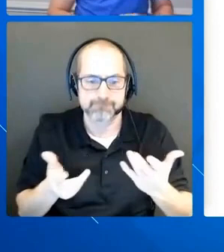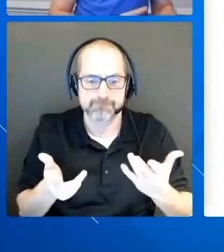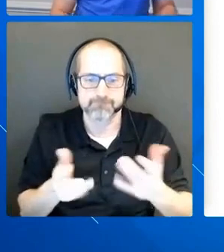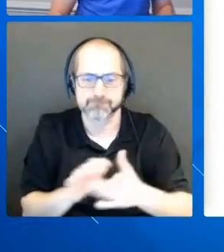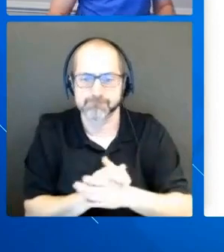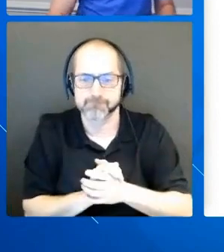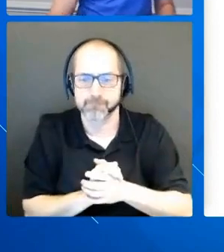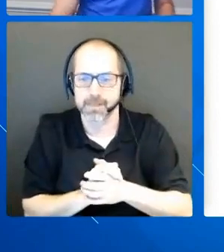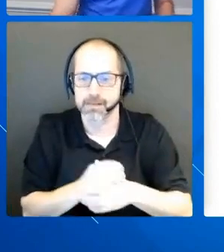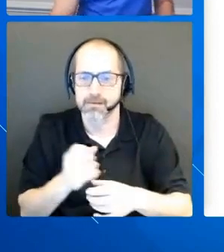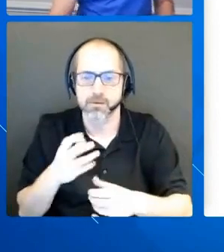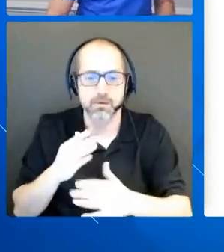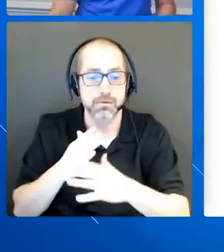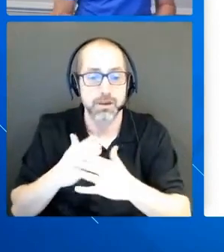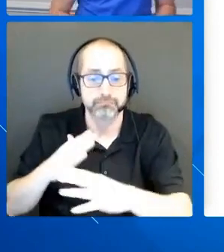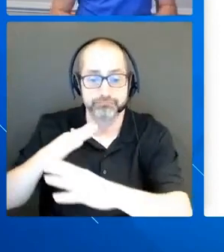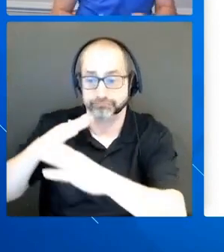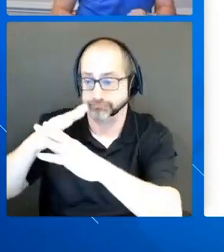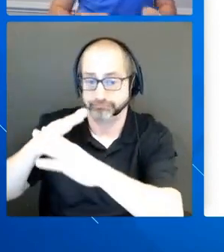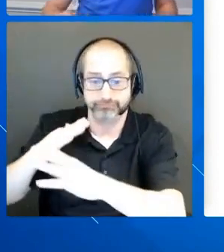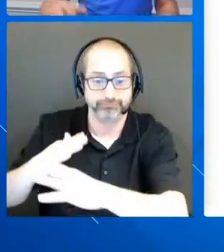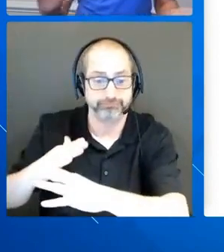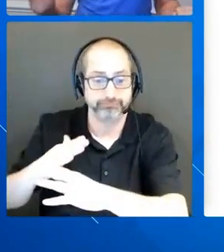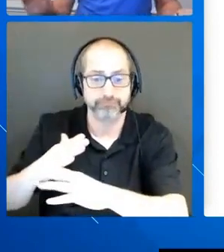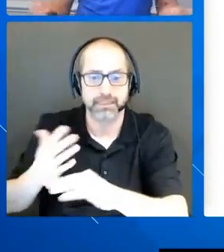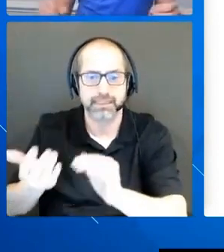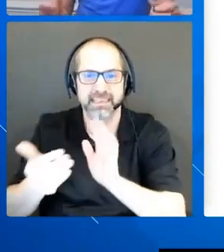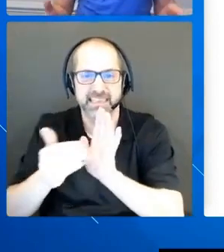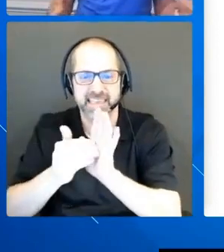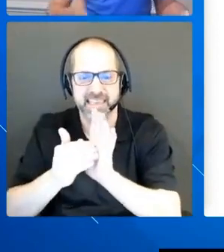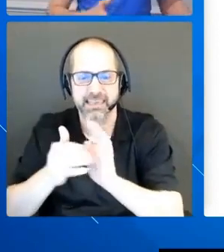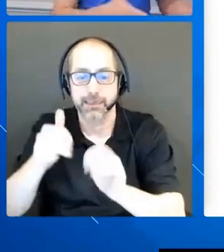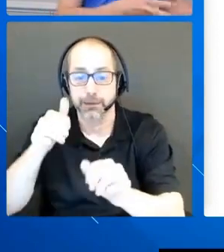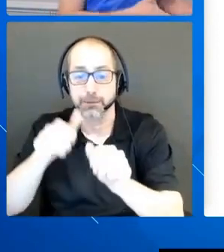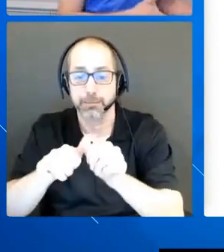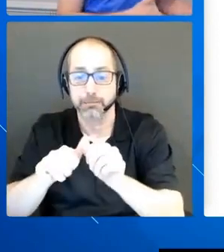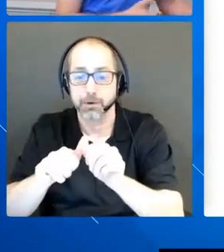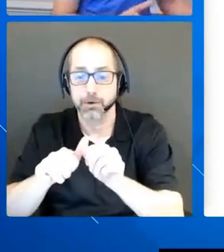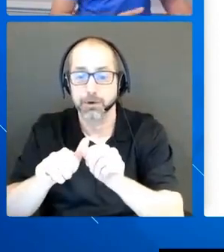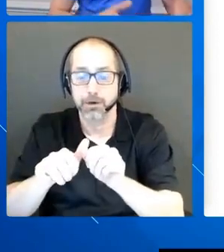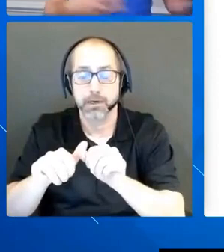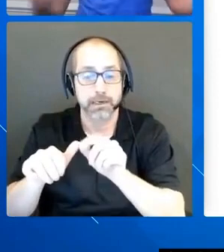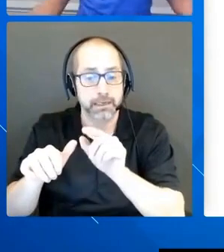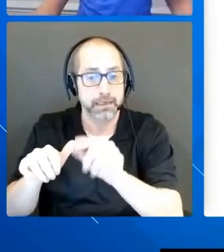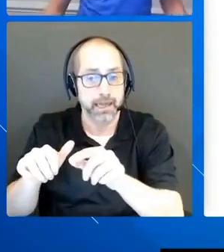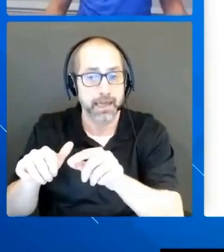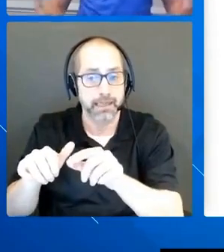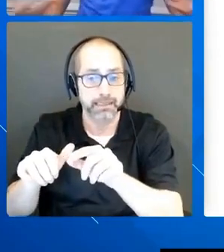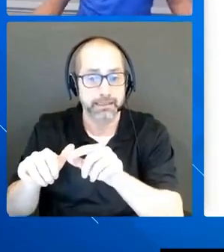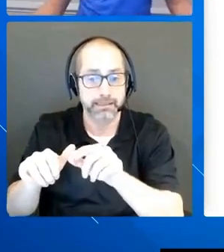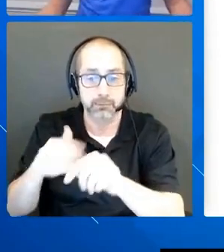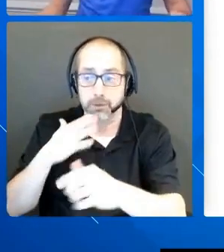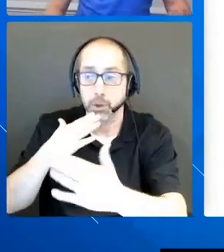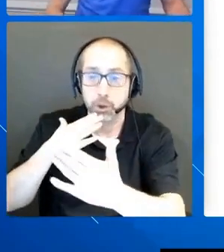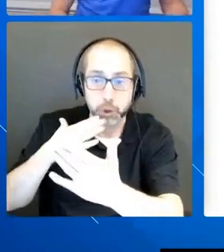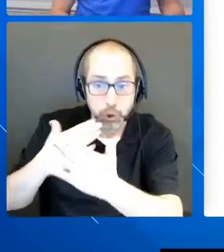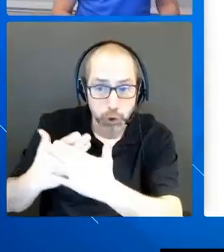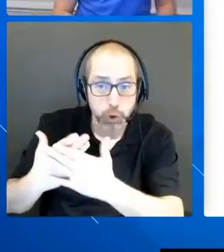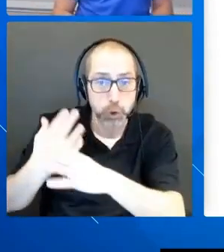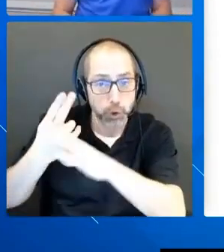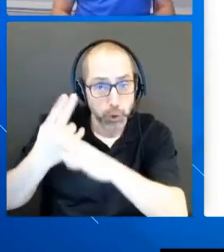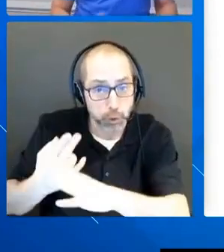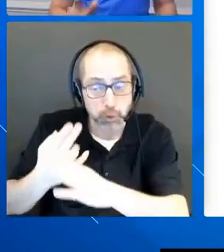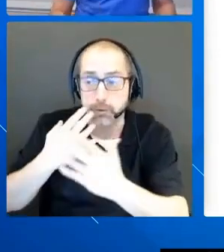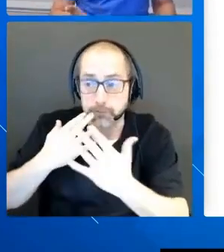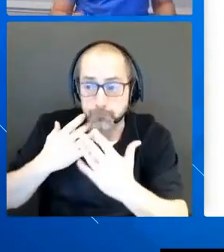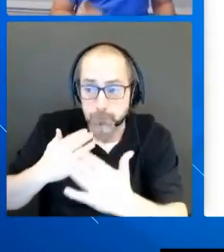So some roadblocks and solutions. And again, I want you to remember this does kind of heavily overlap with just good design, with usability, with good